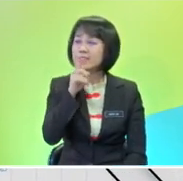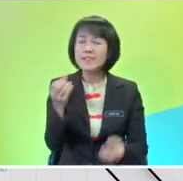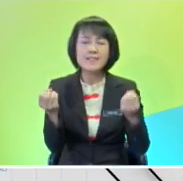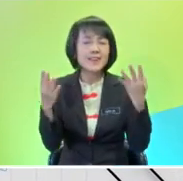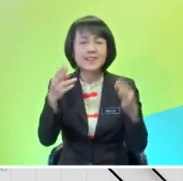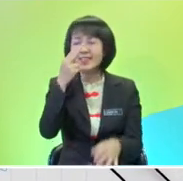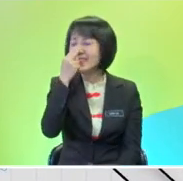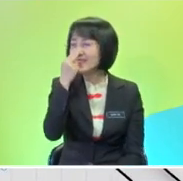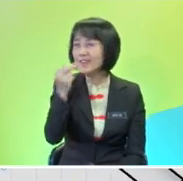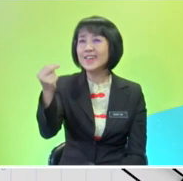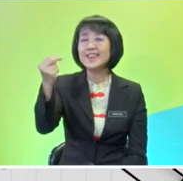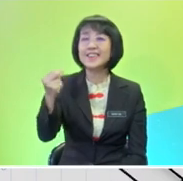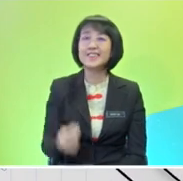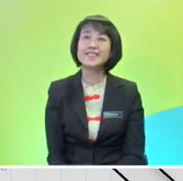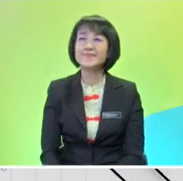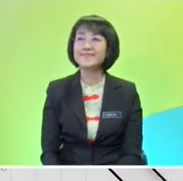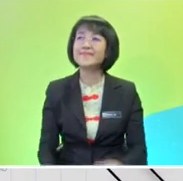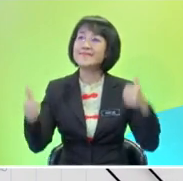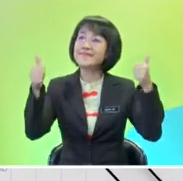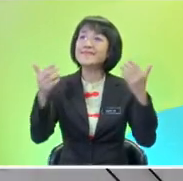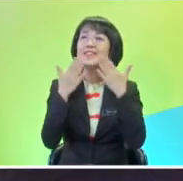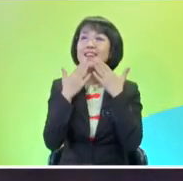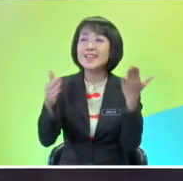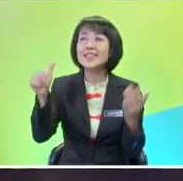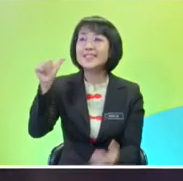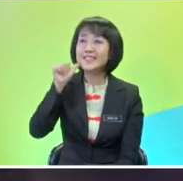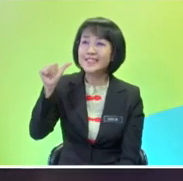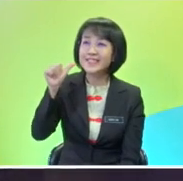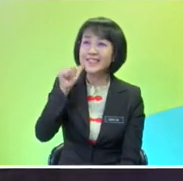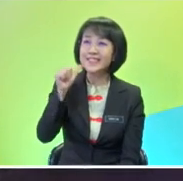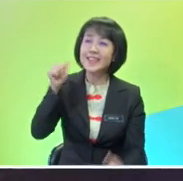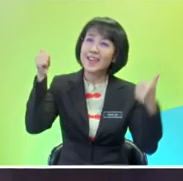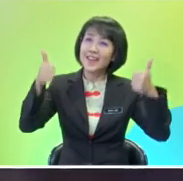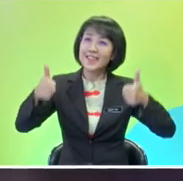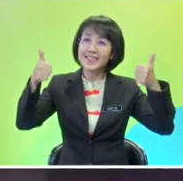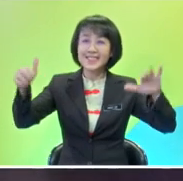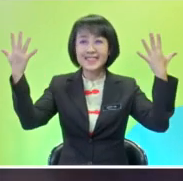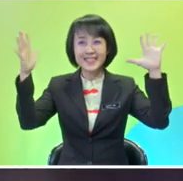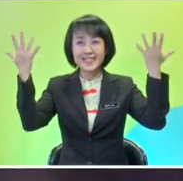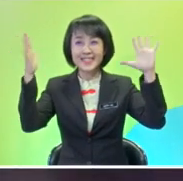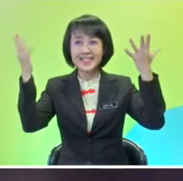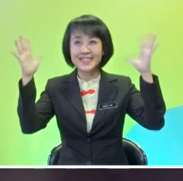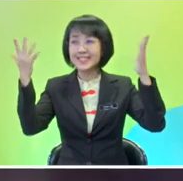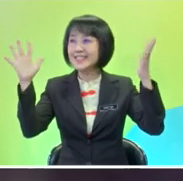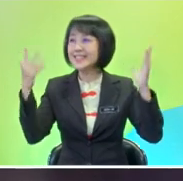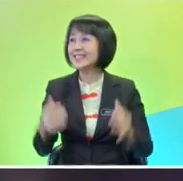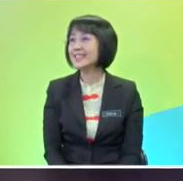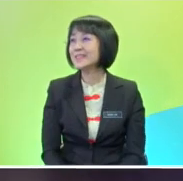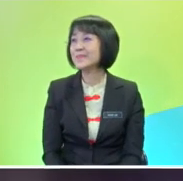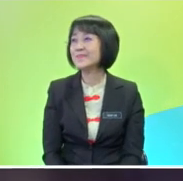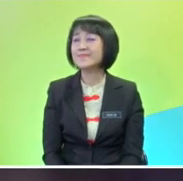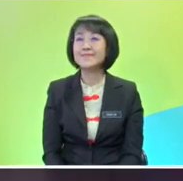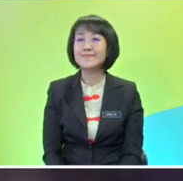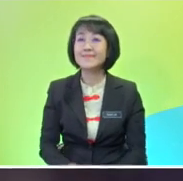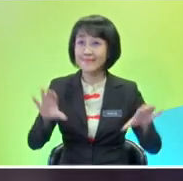It's really lots of fun. Yay. Thank you, Irene. Well done. Well done. Okay, let's do it one